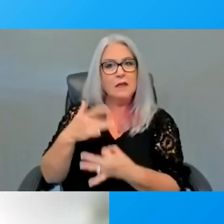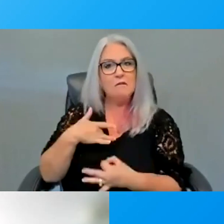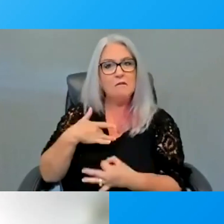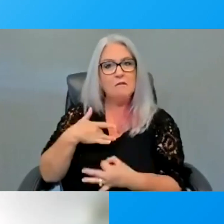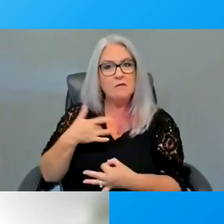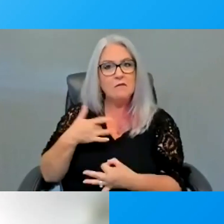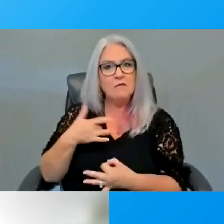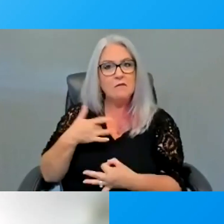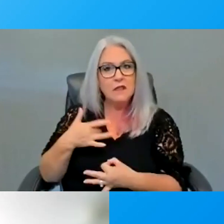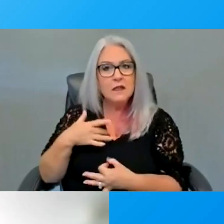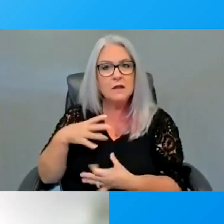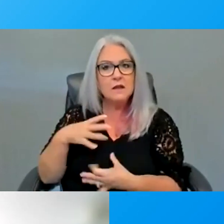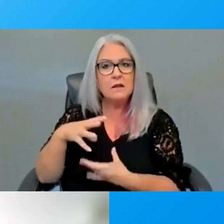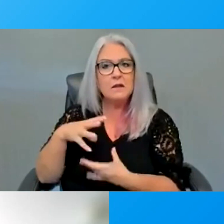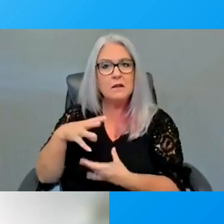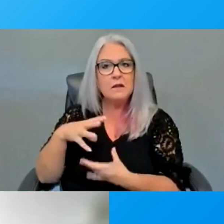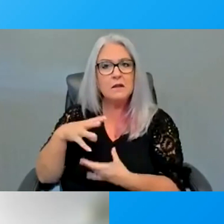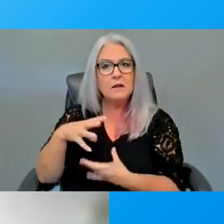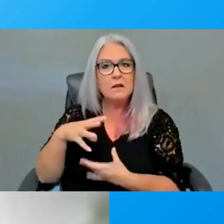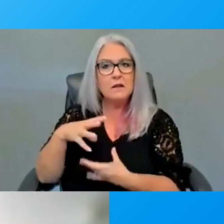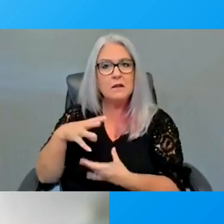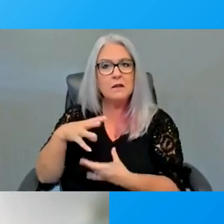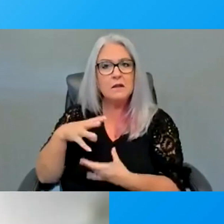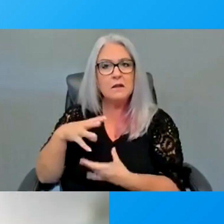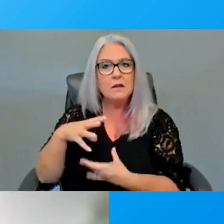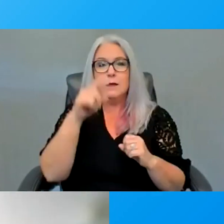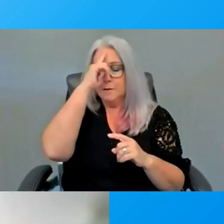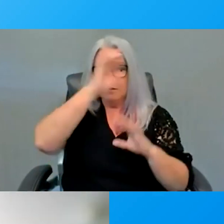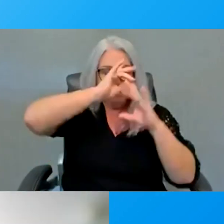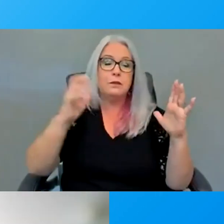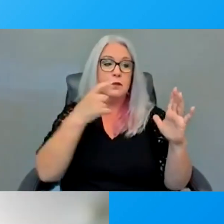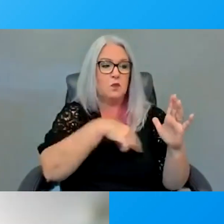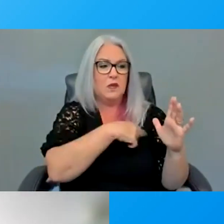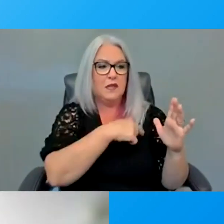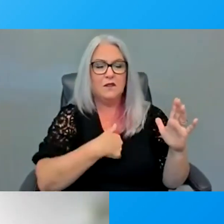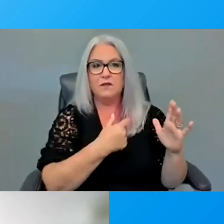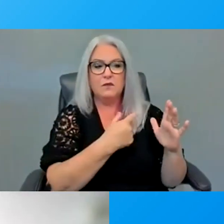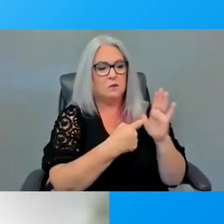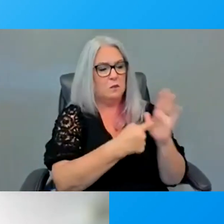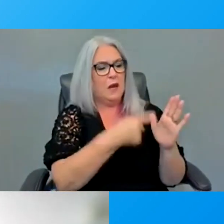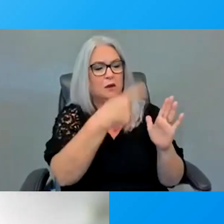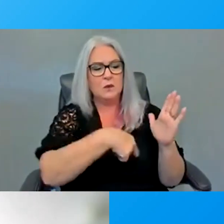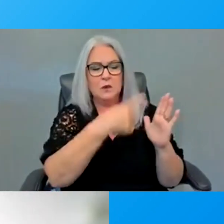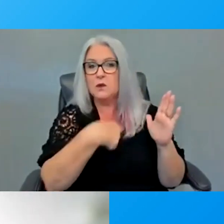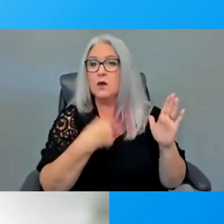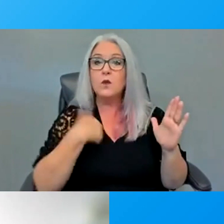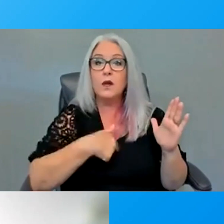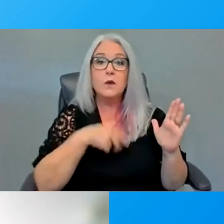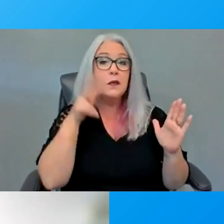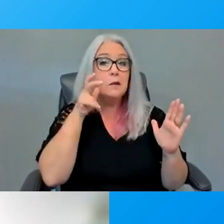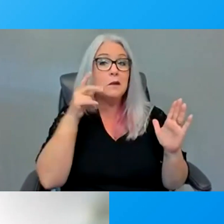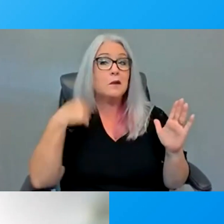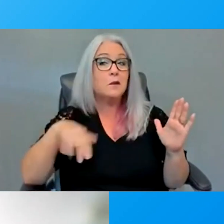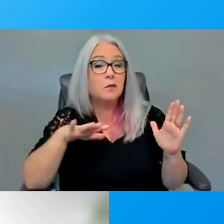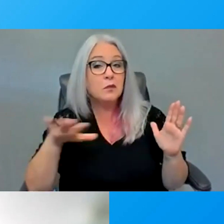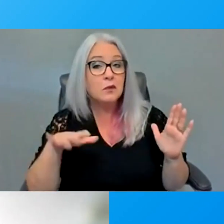to think outside of those molds that we've created for a family, where we assume that when we hear that there are